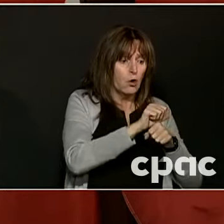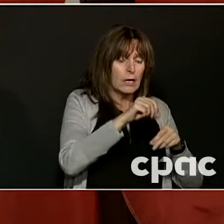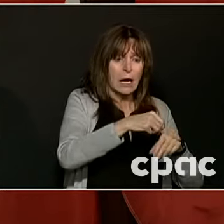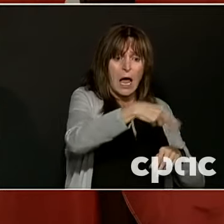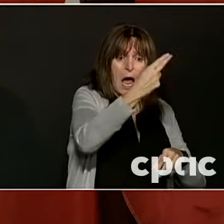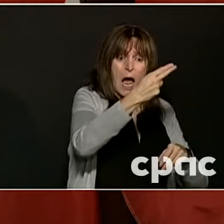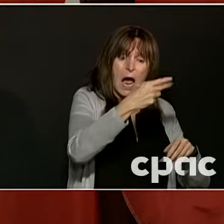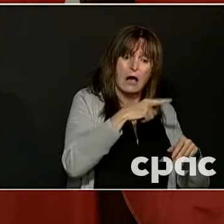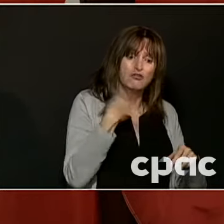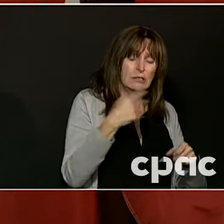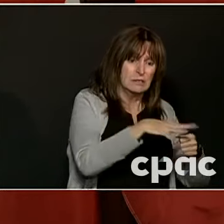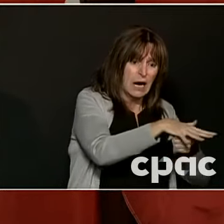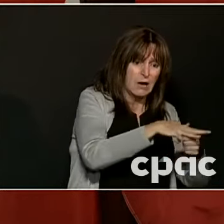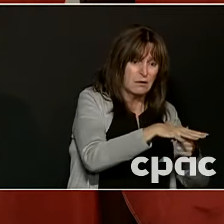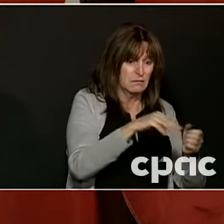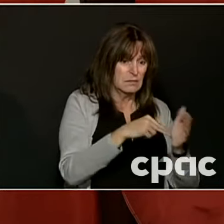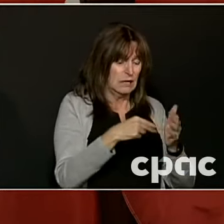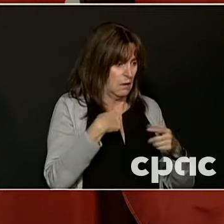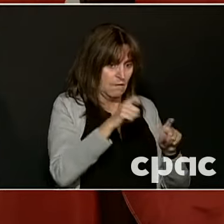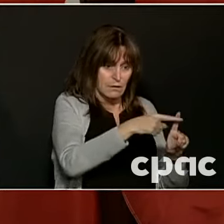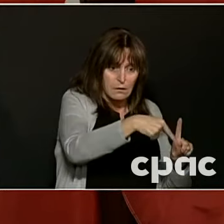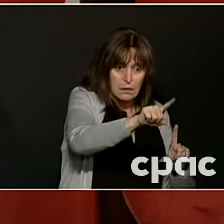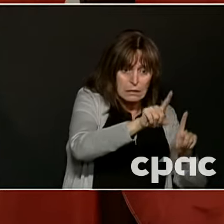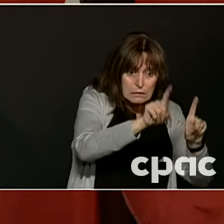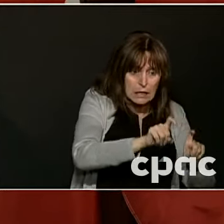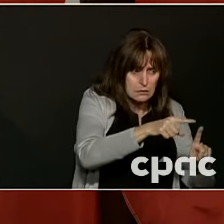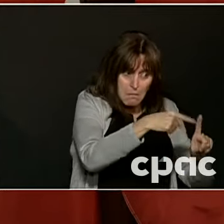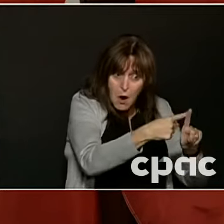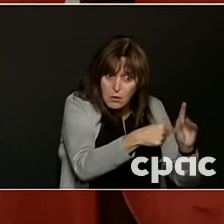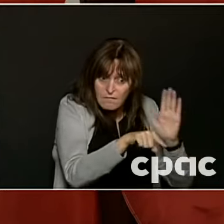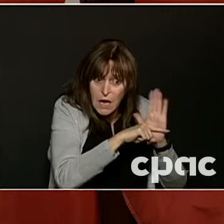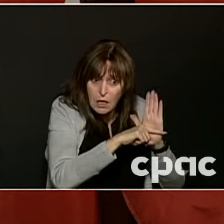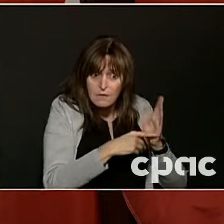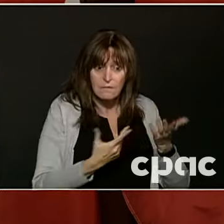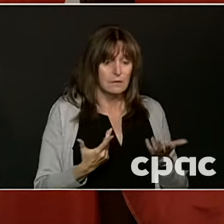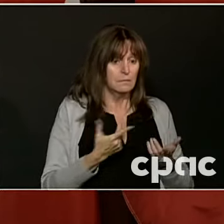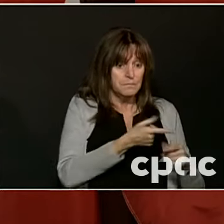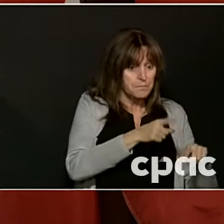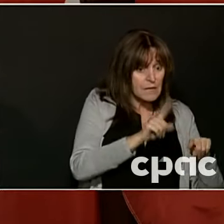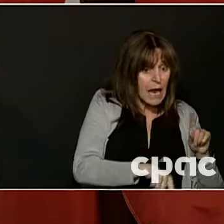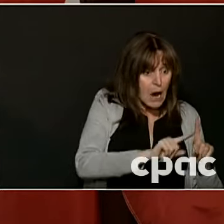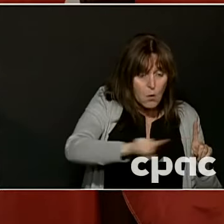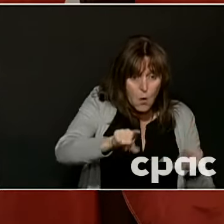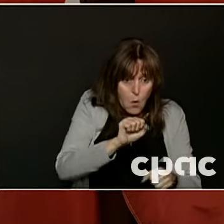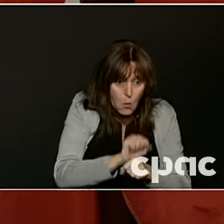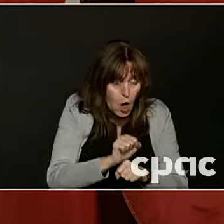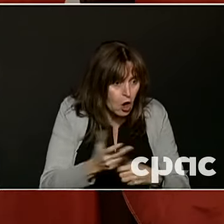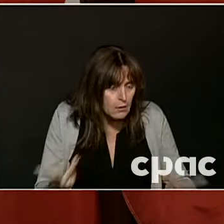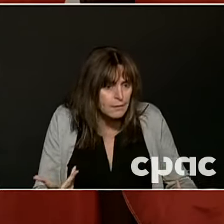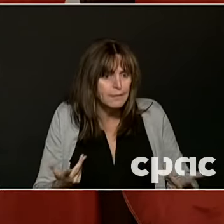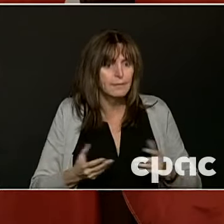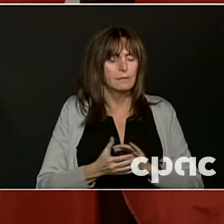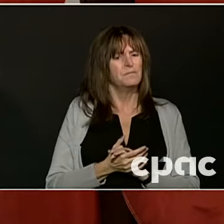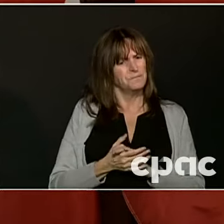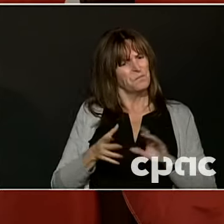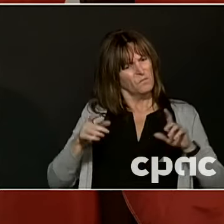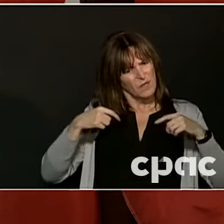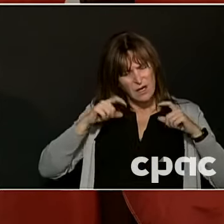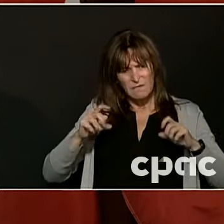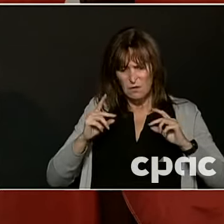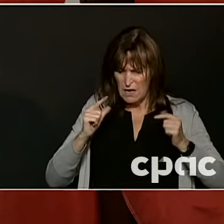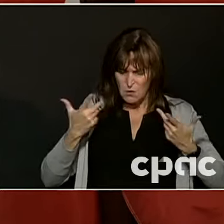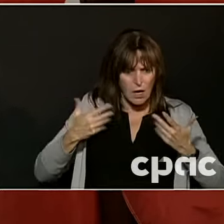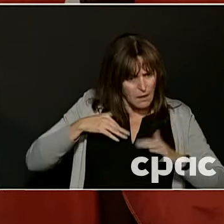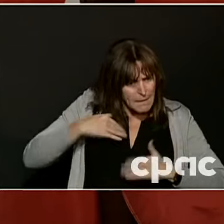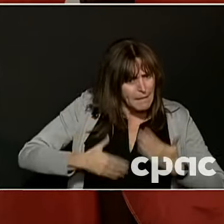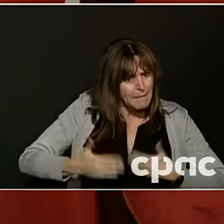we ascertain whether they are positive or not. We need to be doing this vigilantly. We need to do it assertively. So I